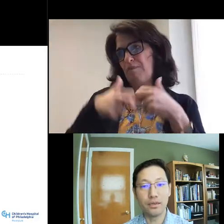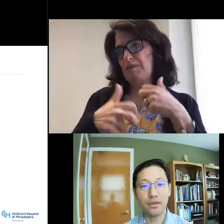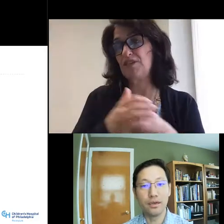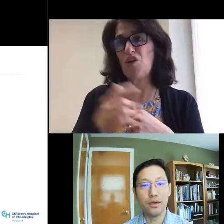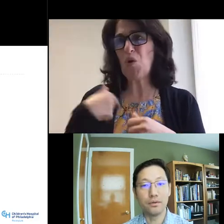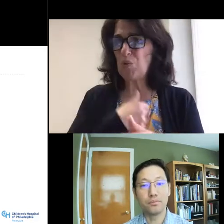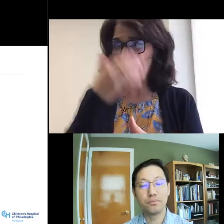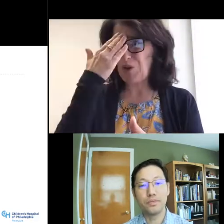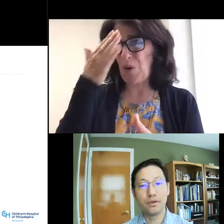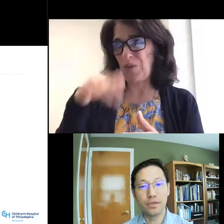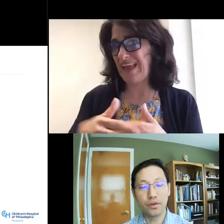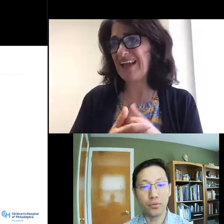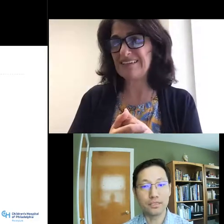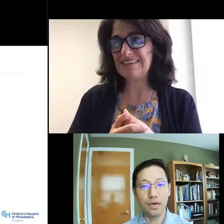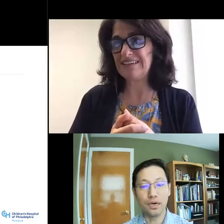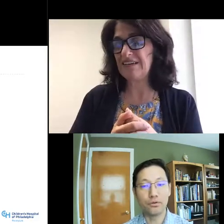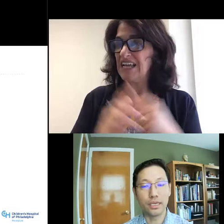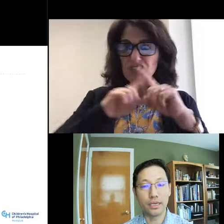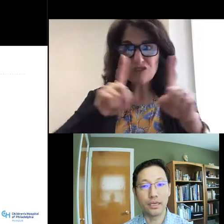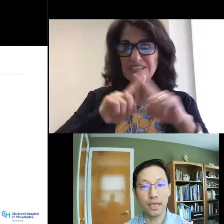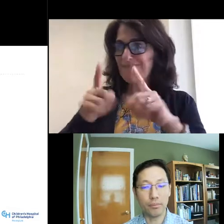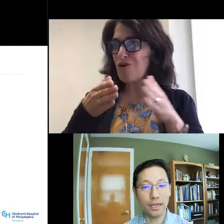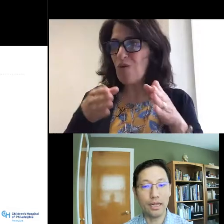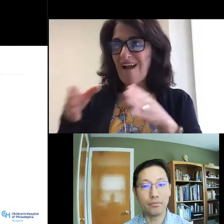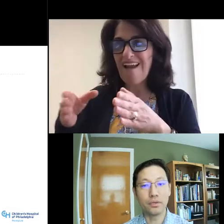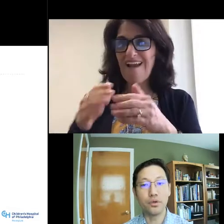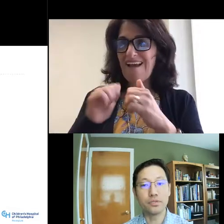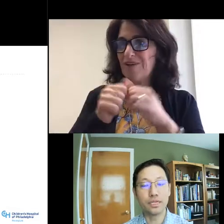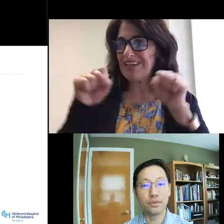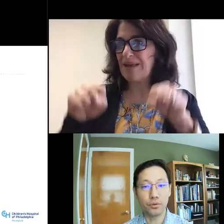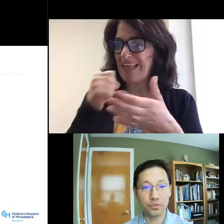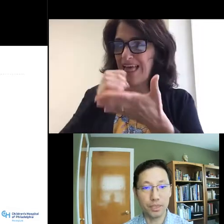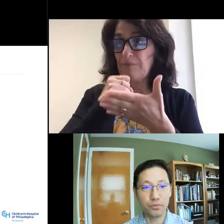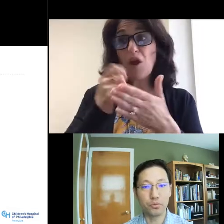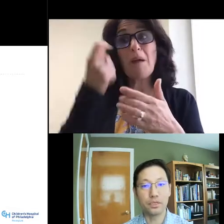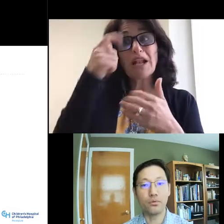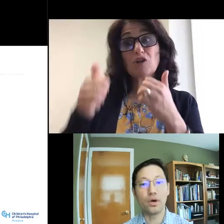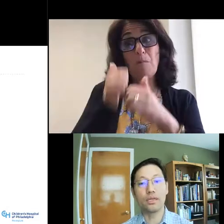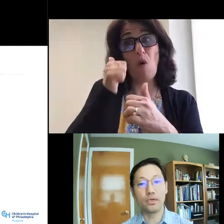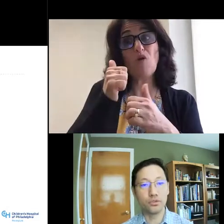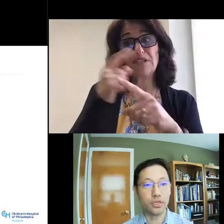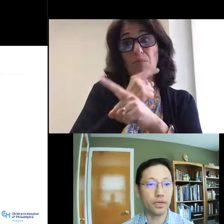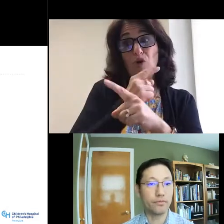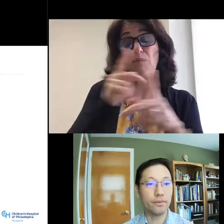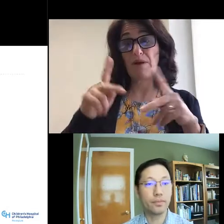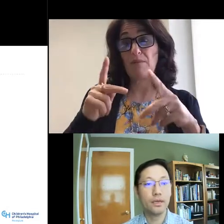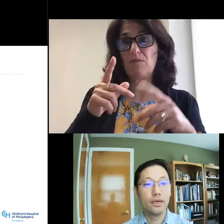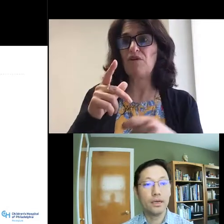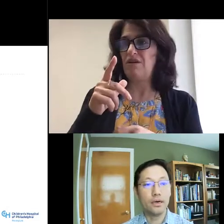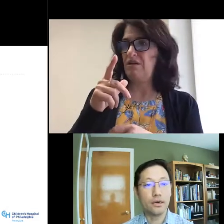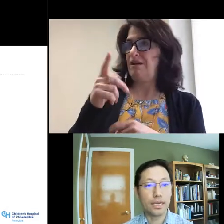that there are different ways how it can be helped, but mostly the professional people would be the one to take care of